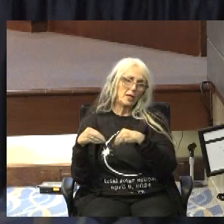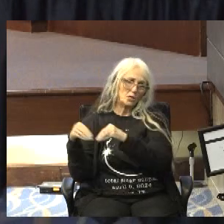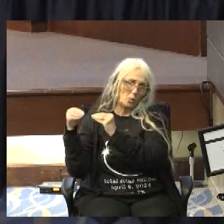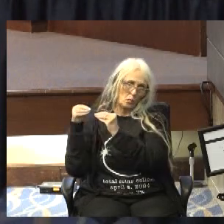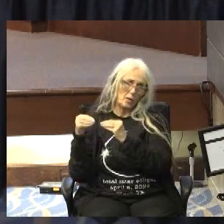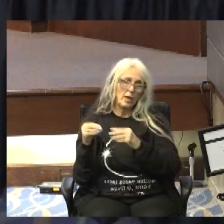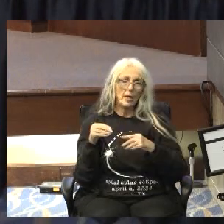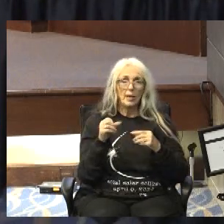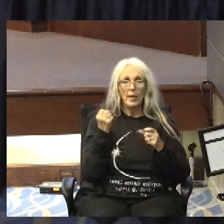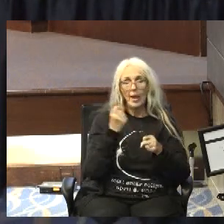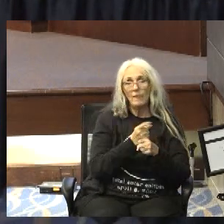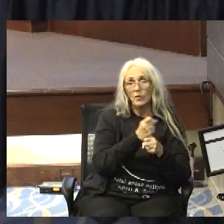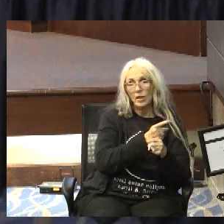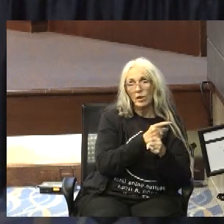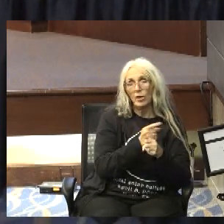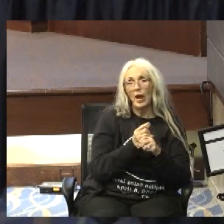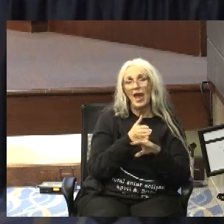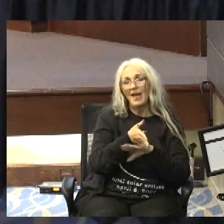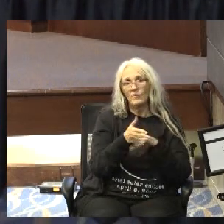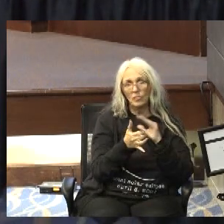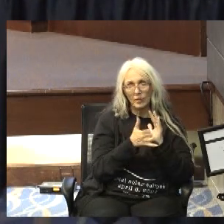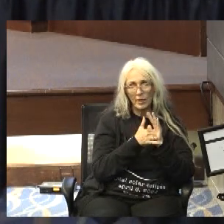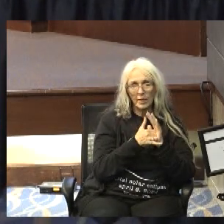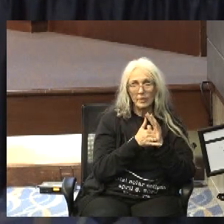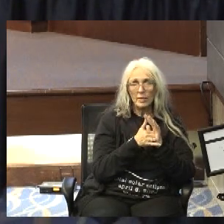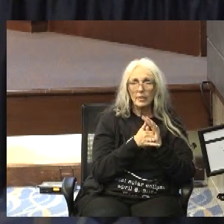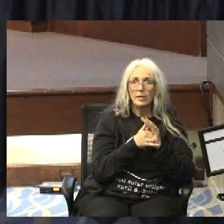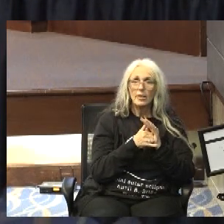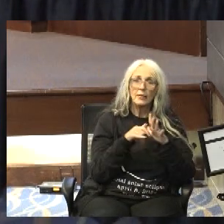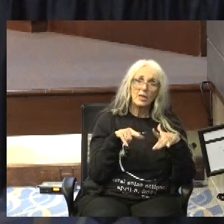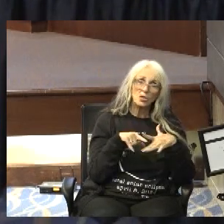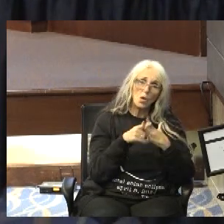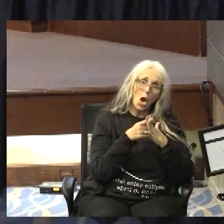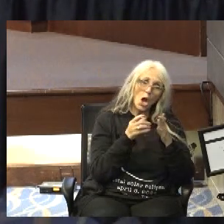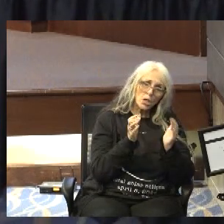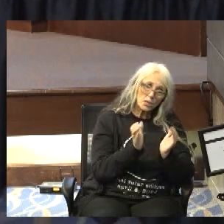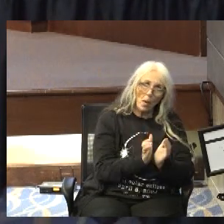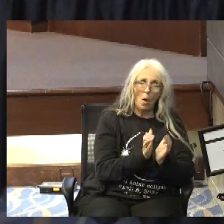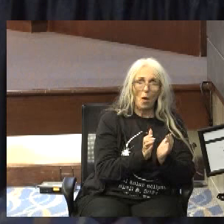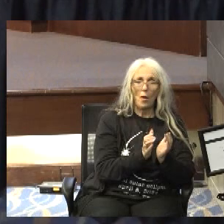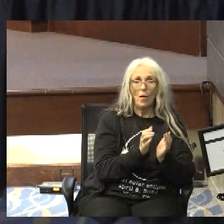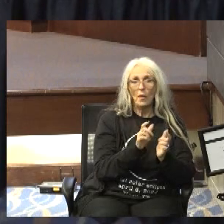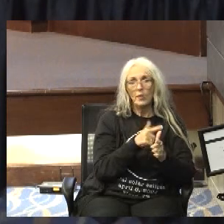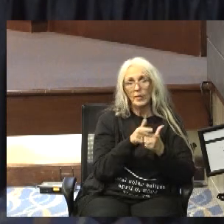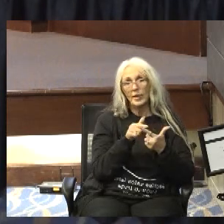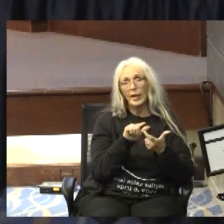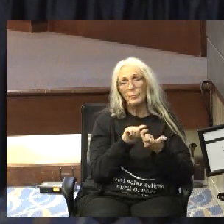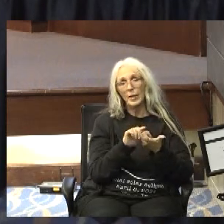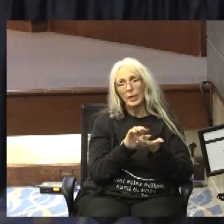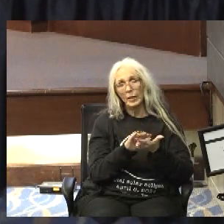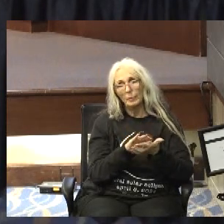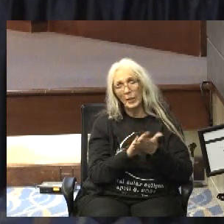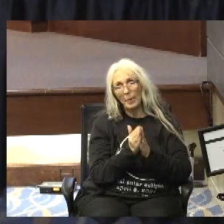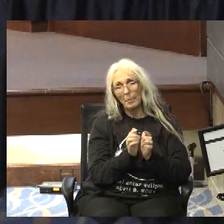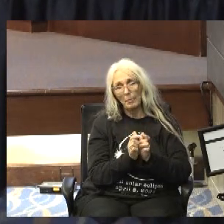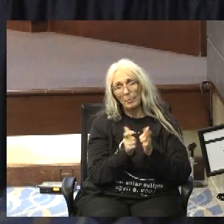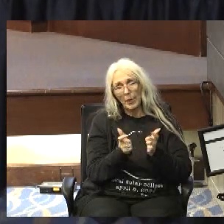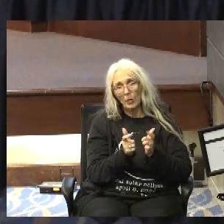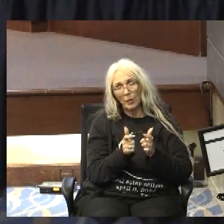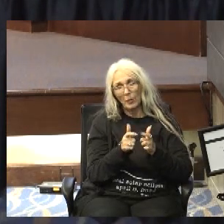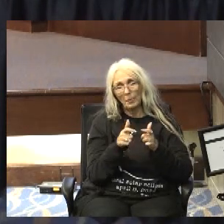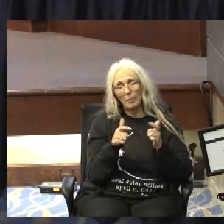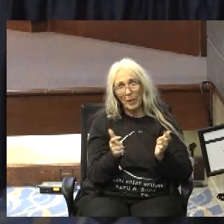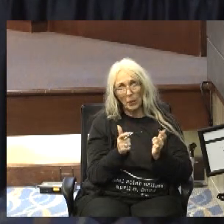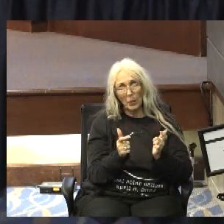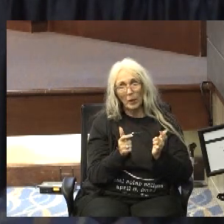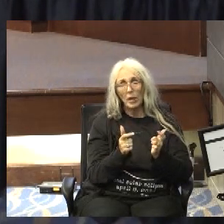each year or so after that, they start out a little bit small, and they get a little bit bigger in the middle, and then they kind of stabilize towards